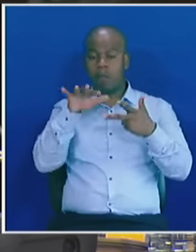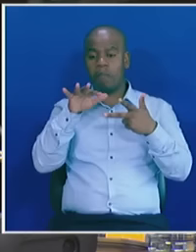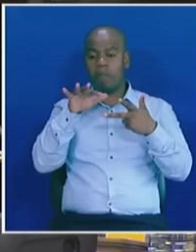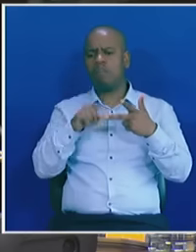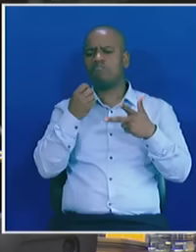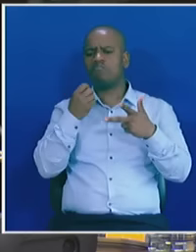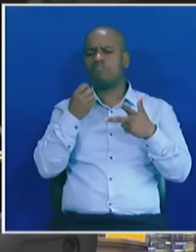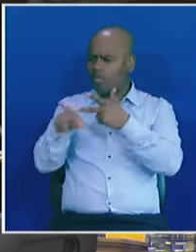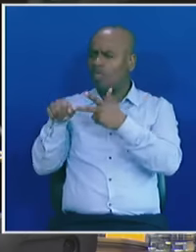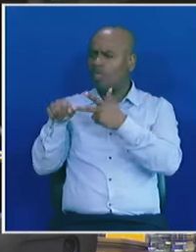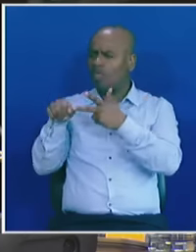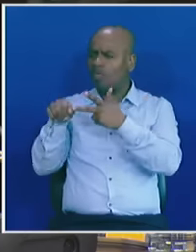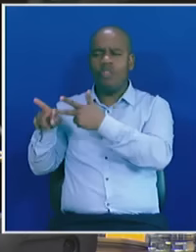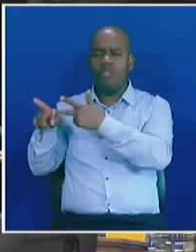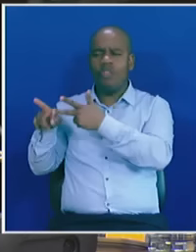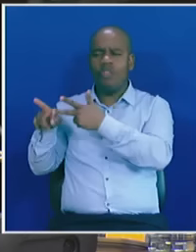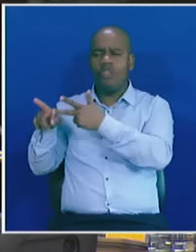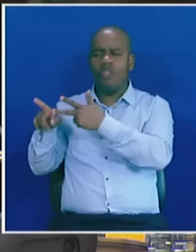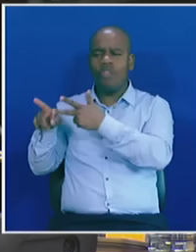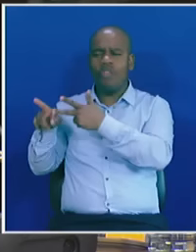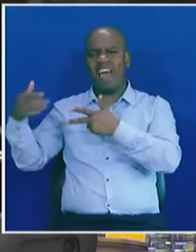refuge camp in neighboring Malawi.